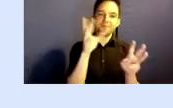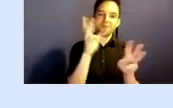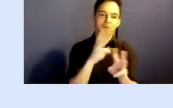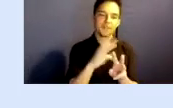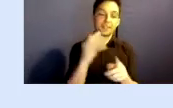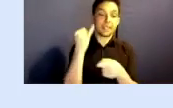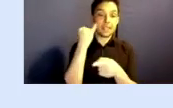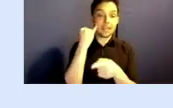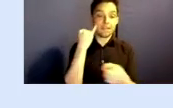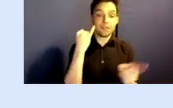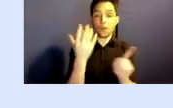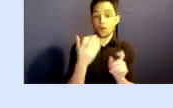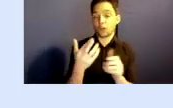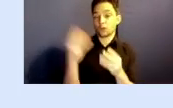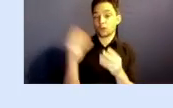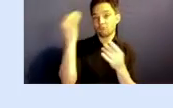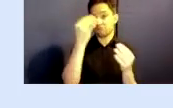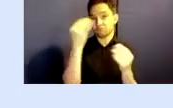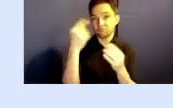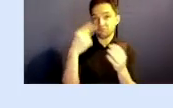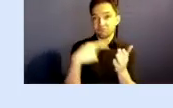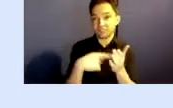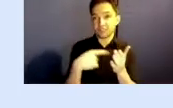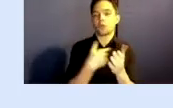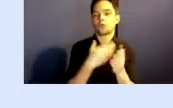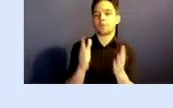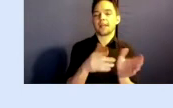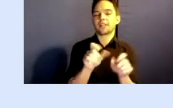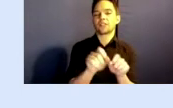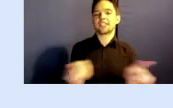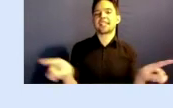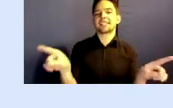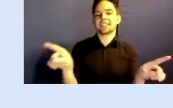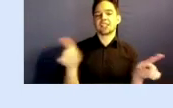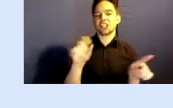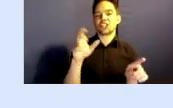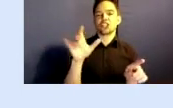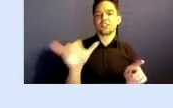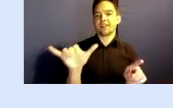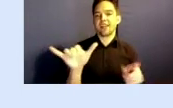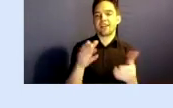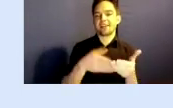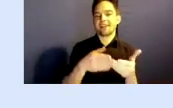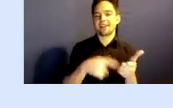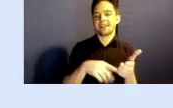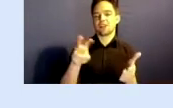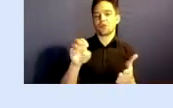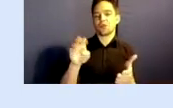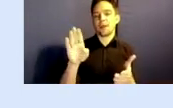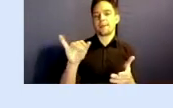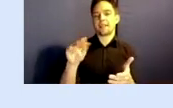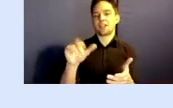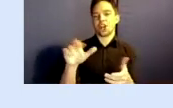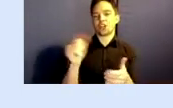you would like to reflect on this, we're actually going to be sending out a survey after this webinar today to all